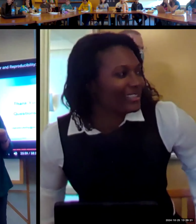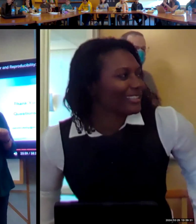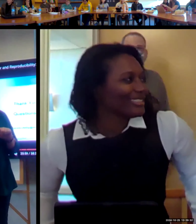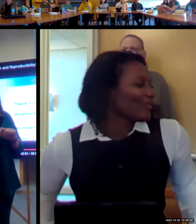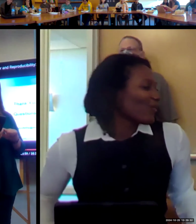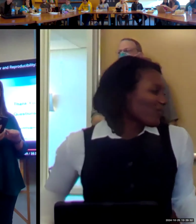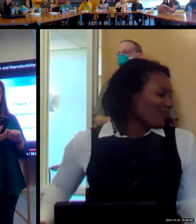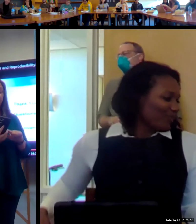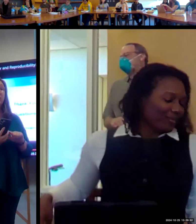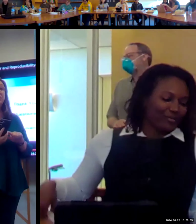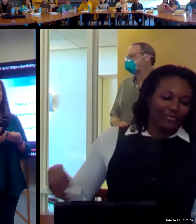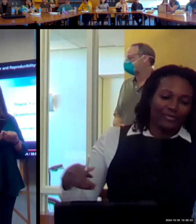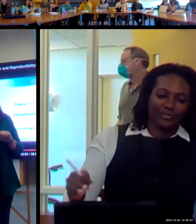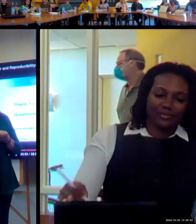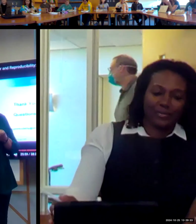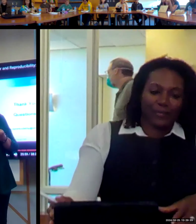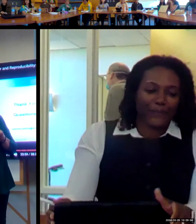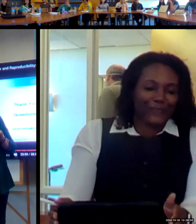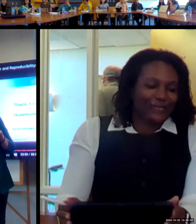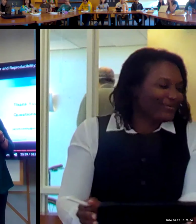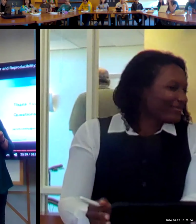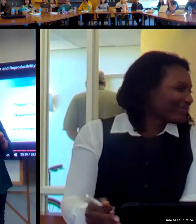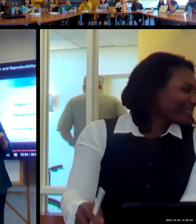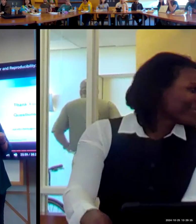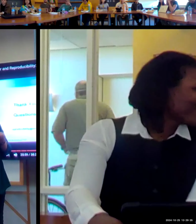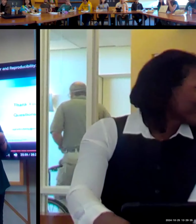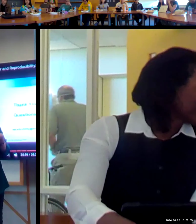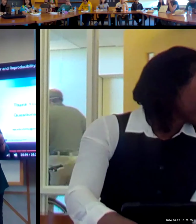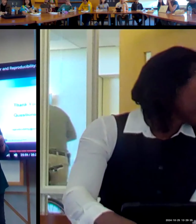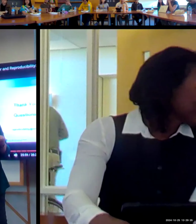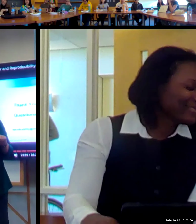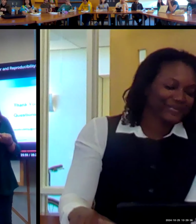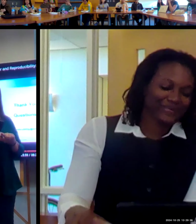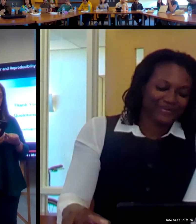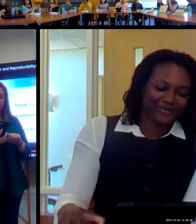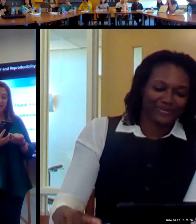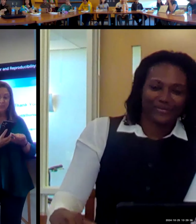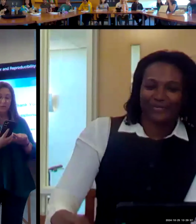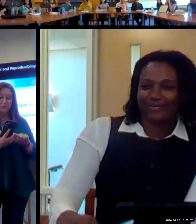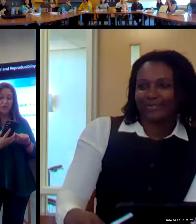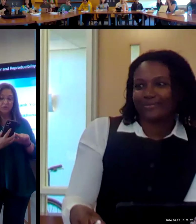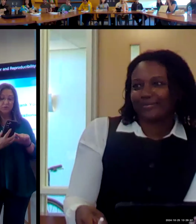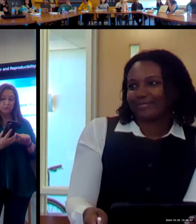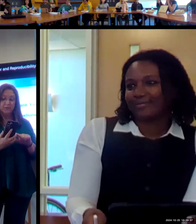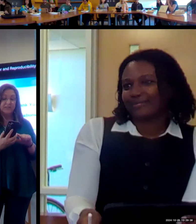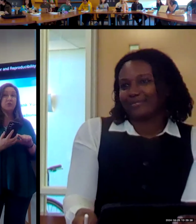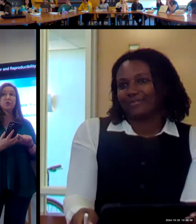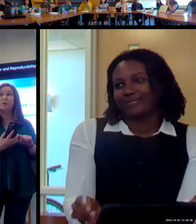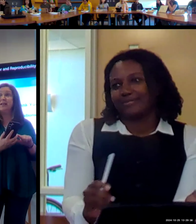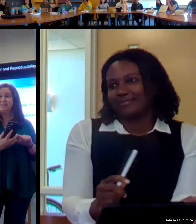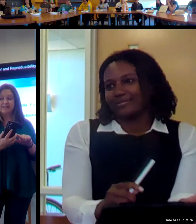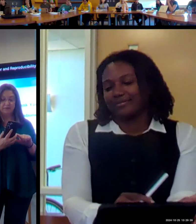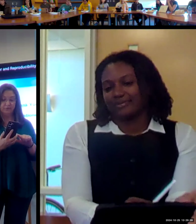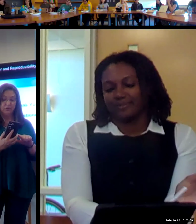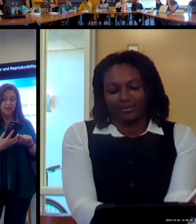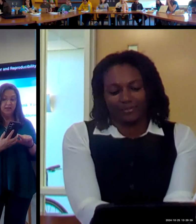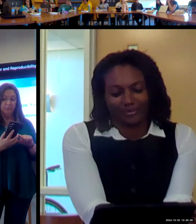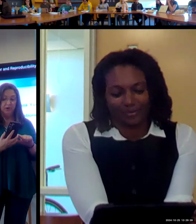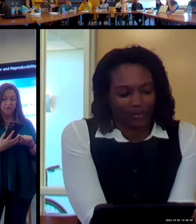Dr. Lindsey. Before joining UCSD in 2021, she was a doctoral researcher